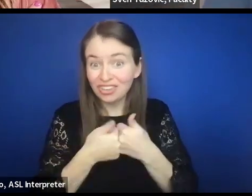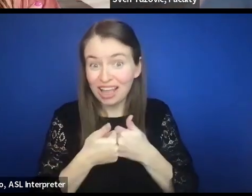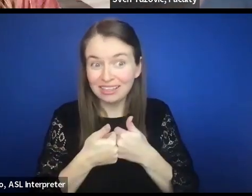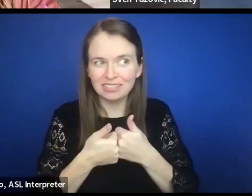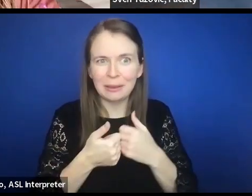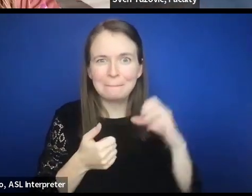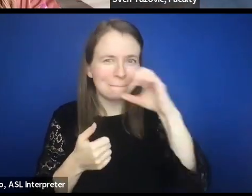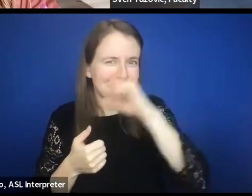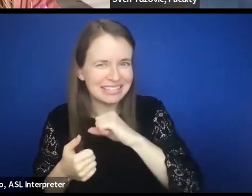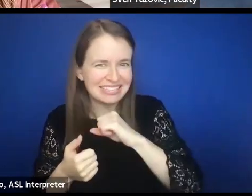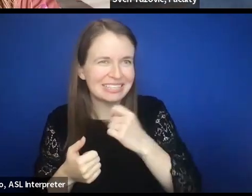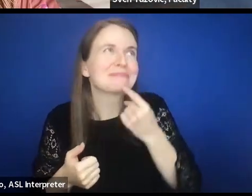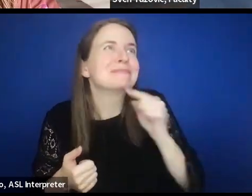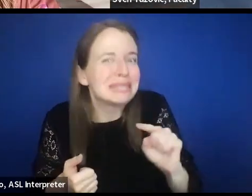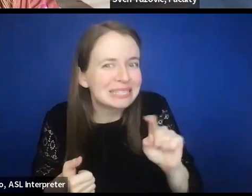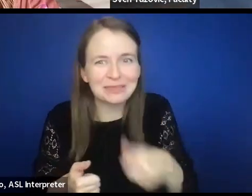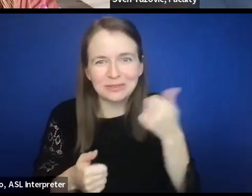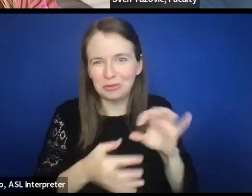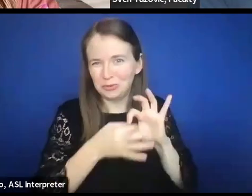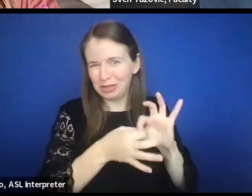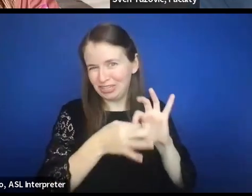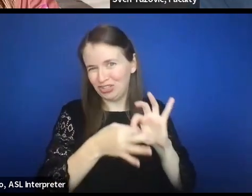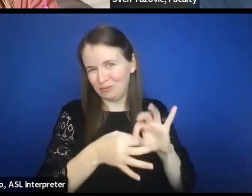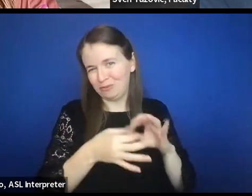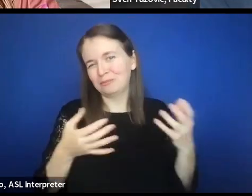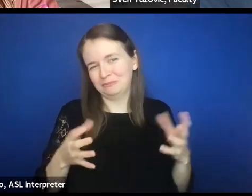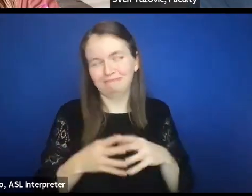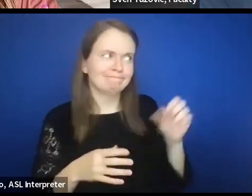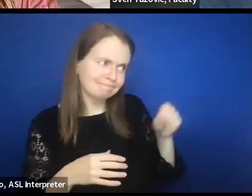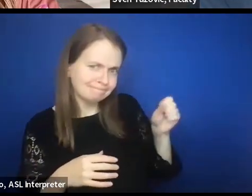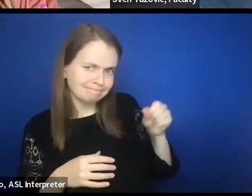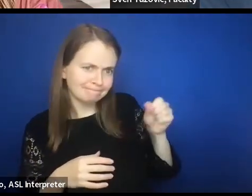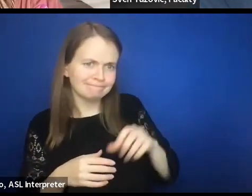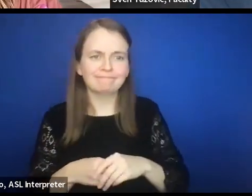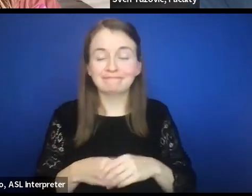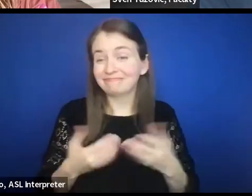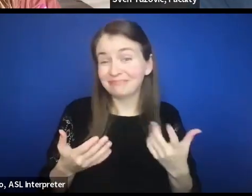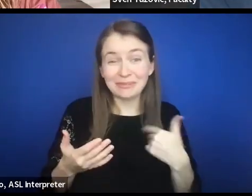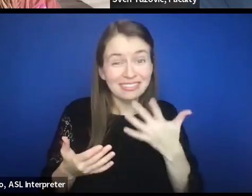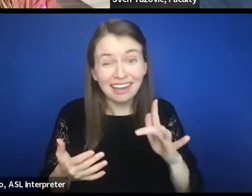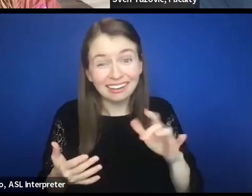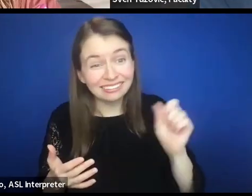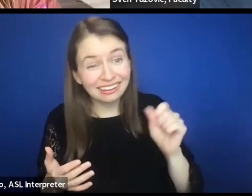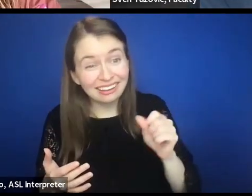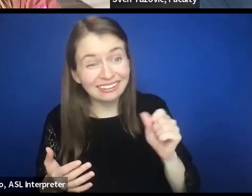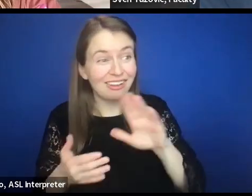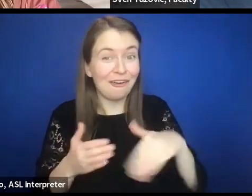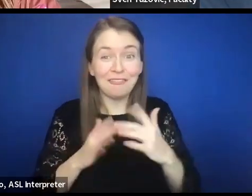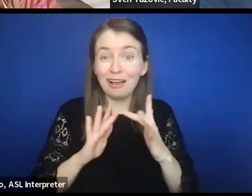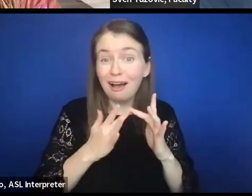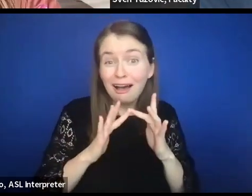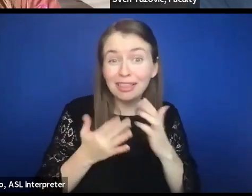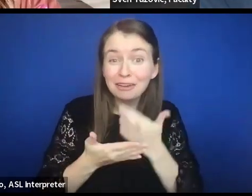of like missing those other like relationship and new relationship. Yes. And we are lucky also because of all, let's say, the